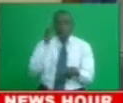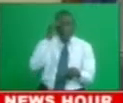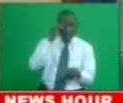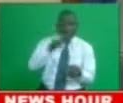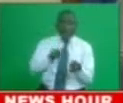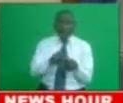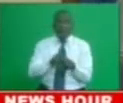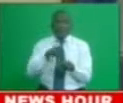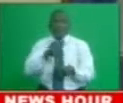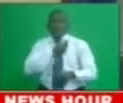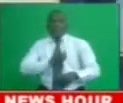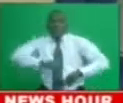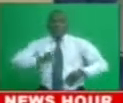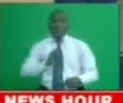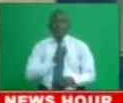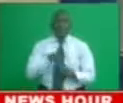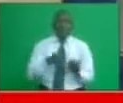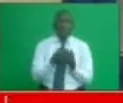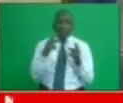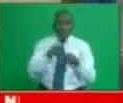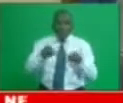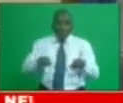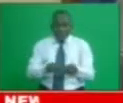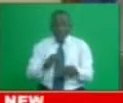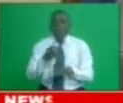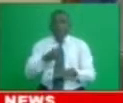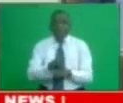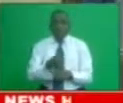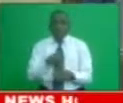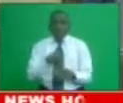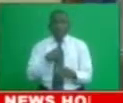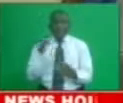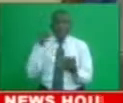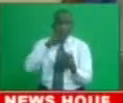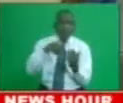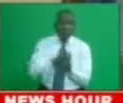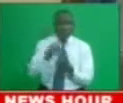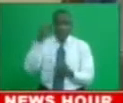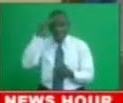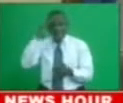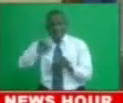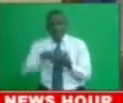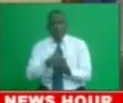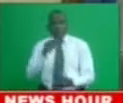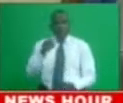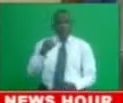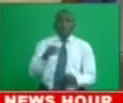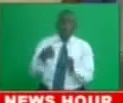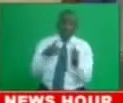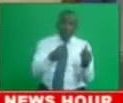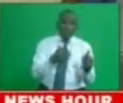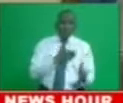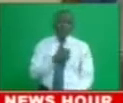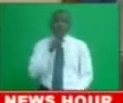heads and chief executives of public sector institutions. I expect heads and CEOs of state institutions to comply with